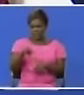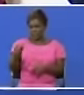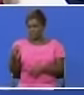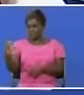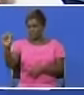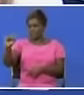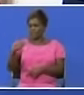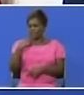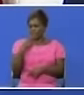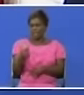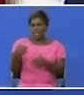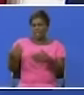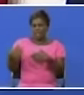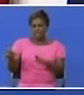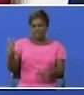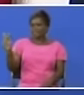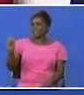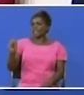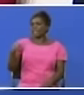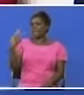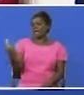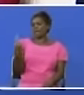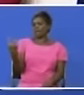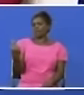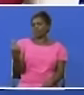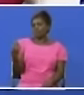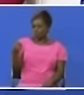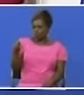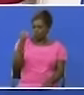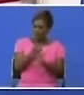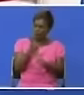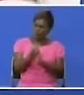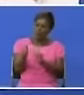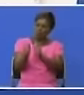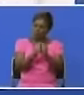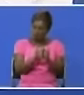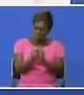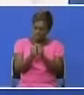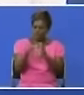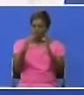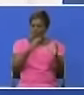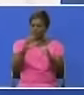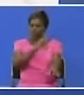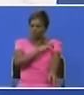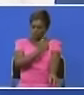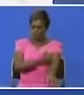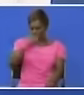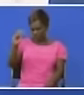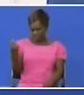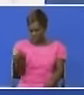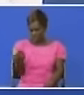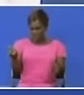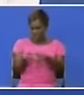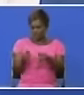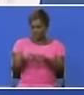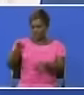media as saying, leave Netflix alone for now. Now, you claim that you work in collaboration with Communications Authority of Kenya and the